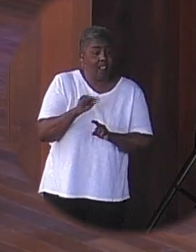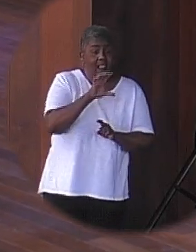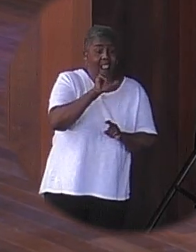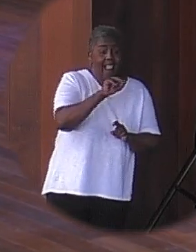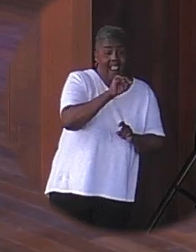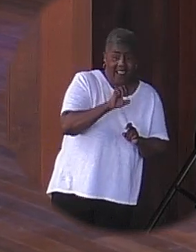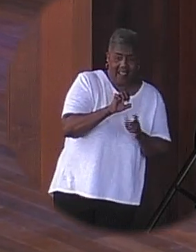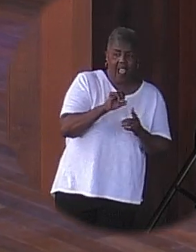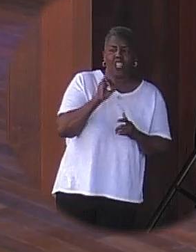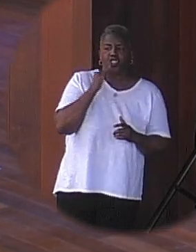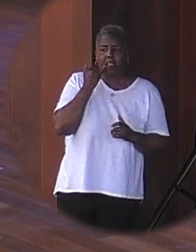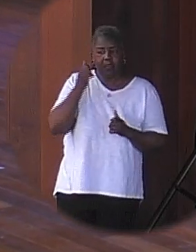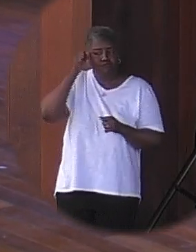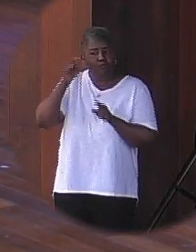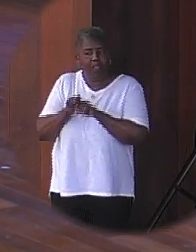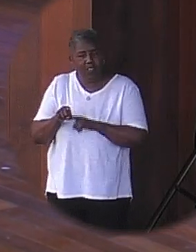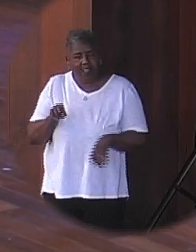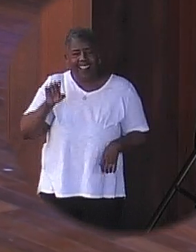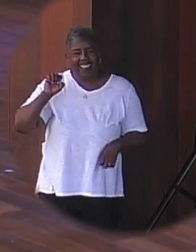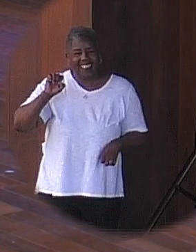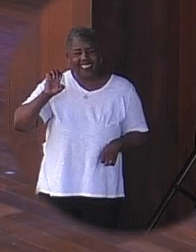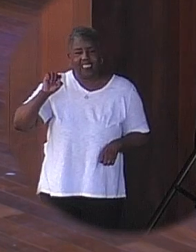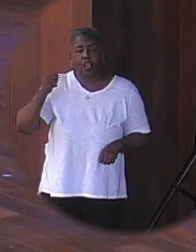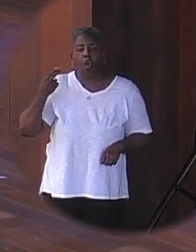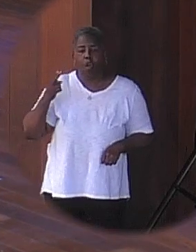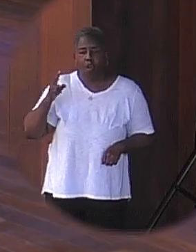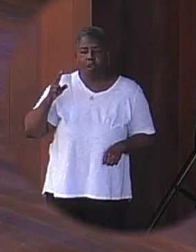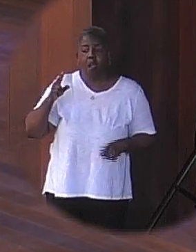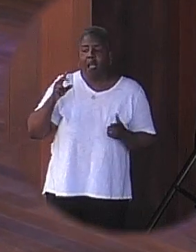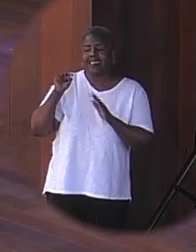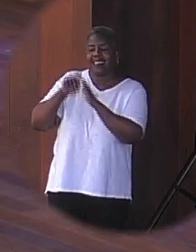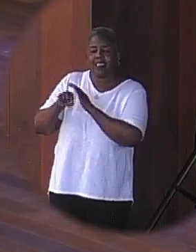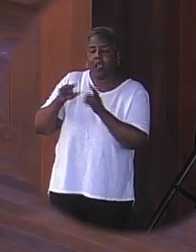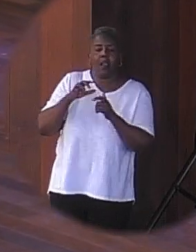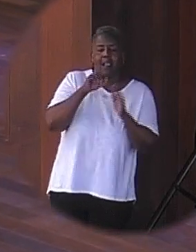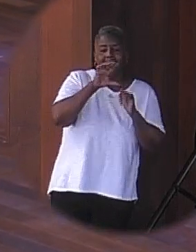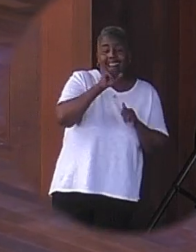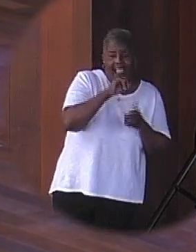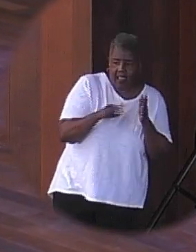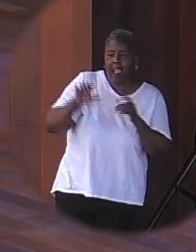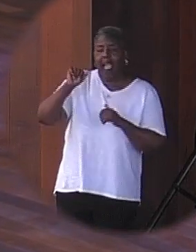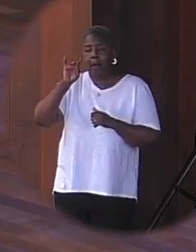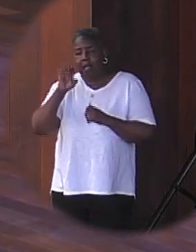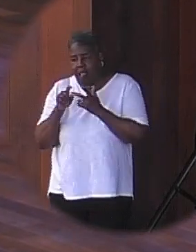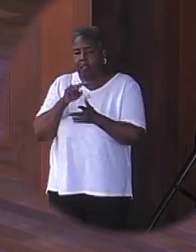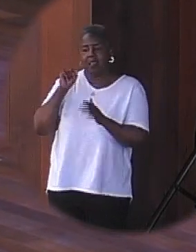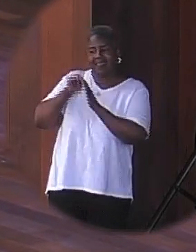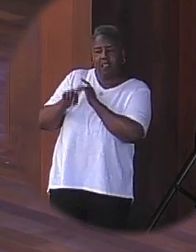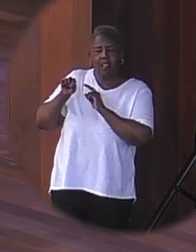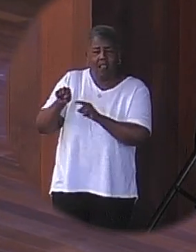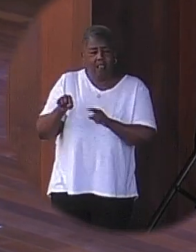Cain, in a fit of jealousy, has murdered his brother Abel. And the